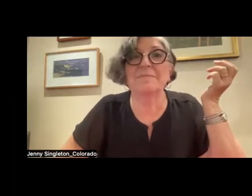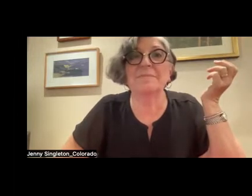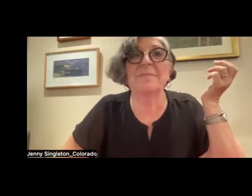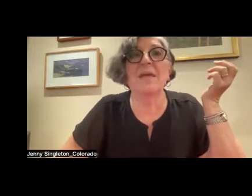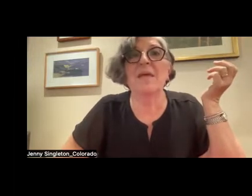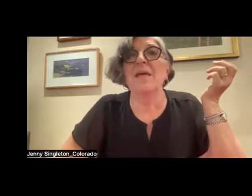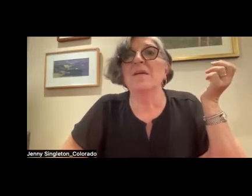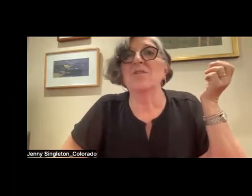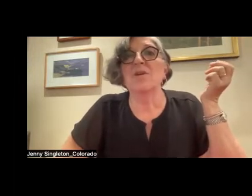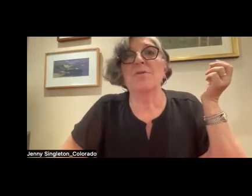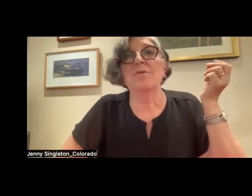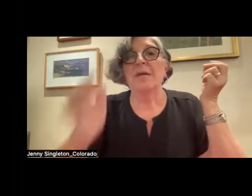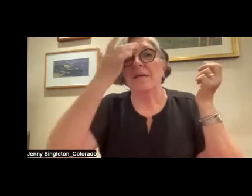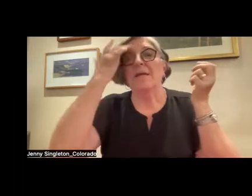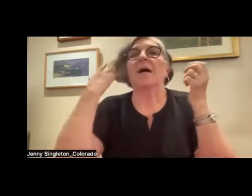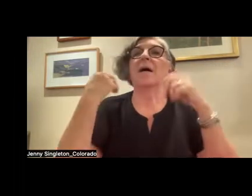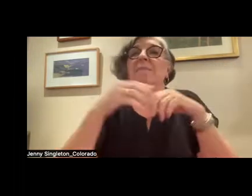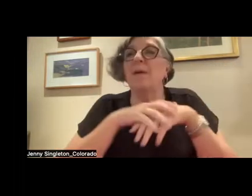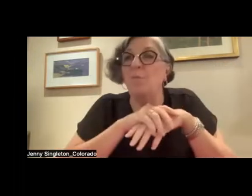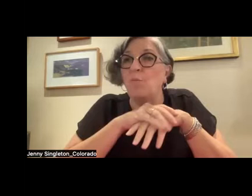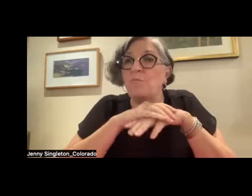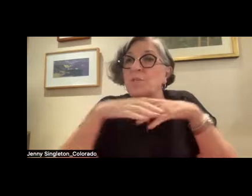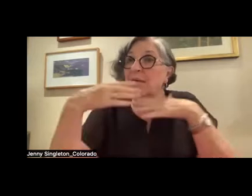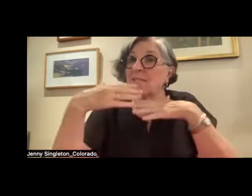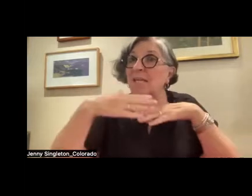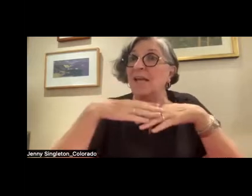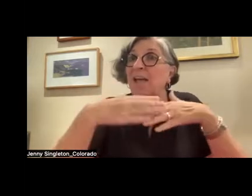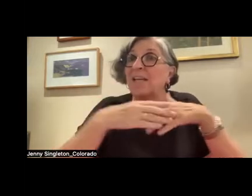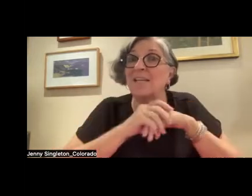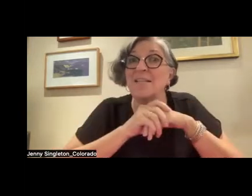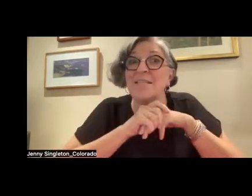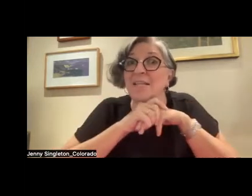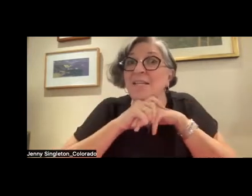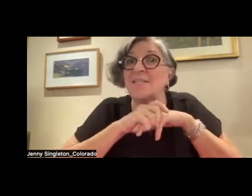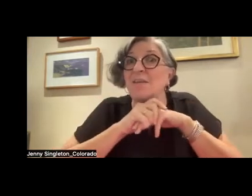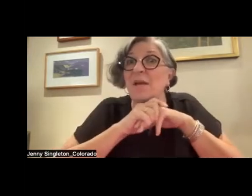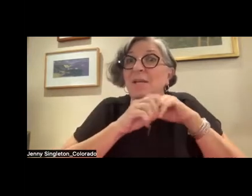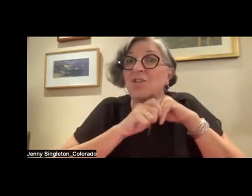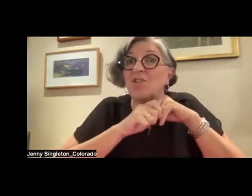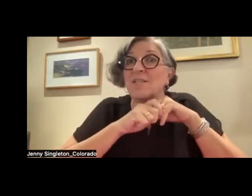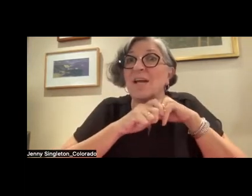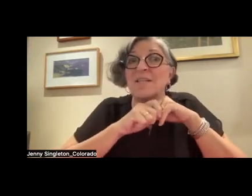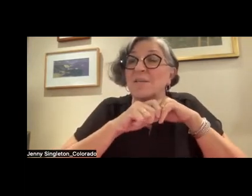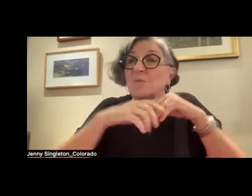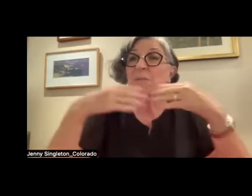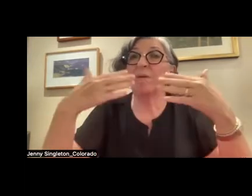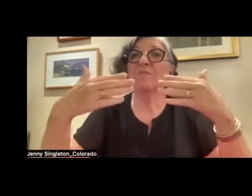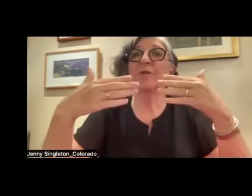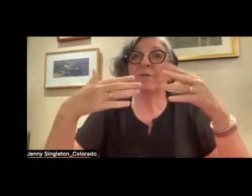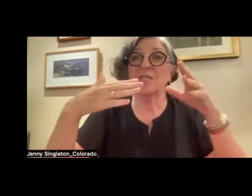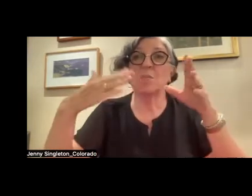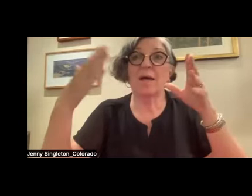year. So with respect to iconicity, sign recognition does not seem to